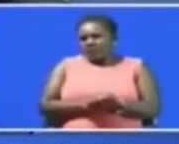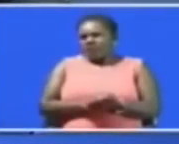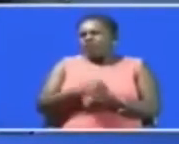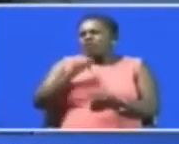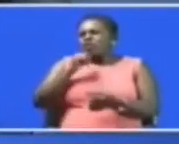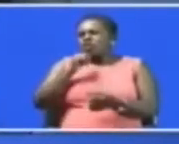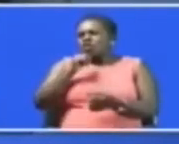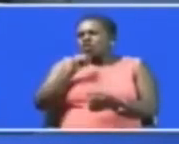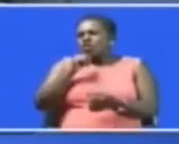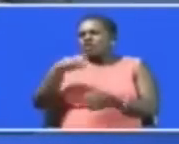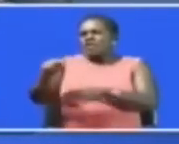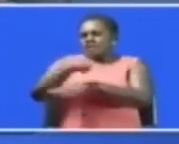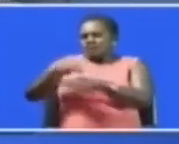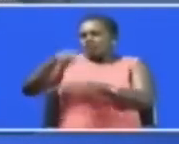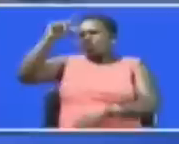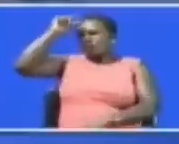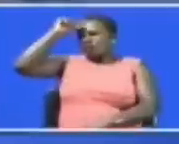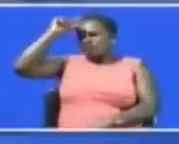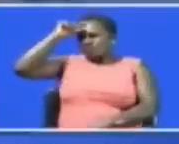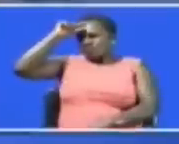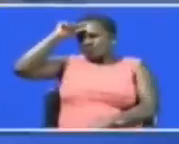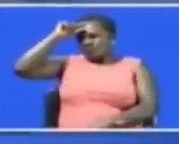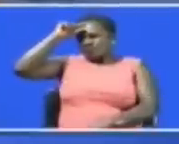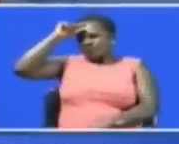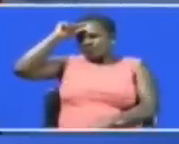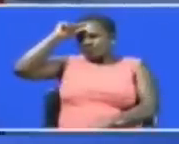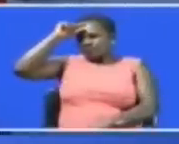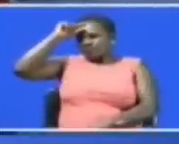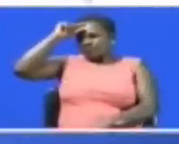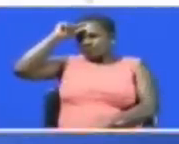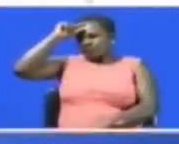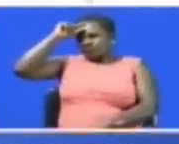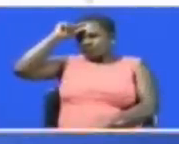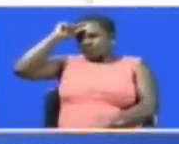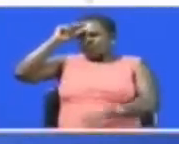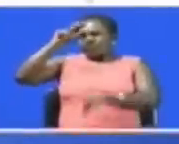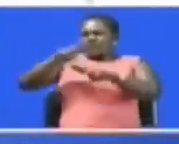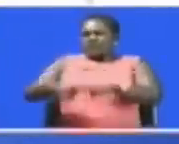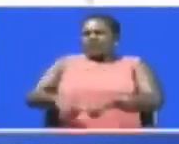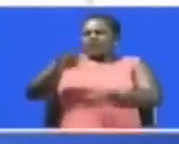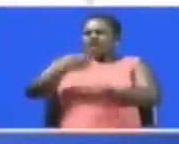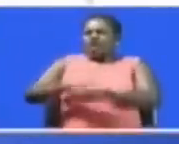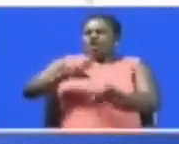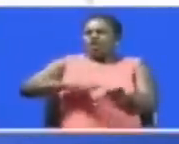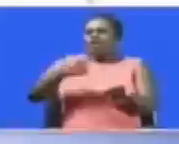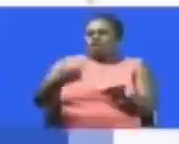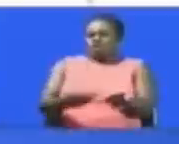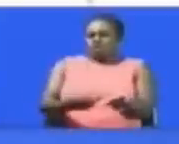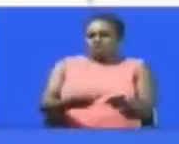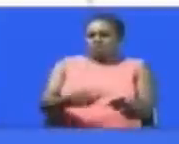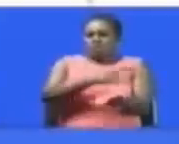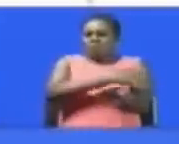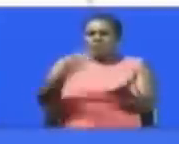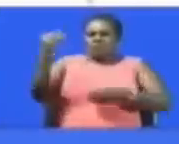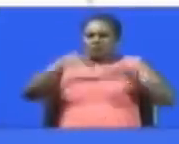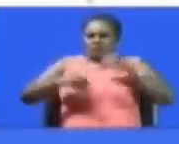It's not an indictment on the national government. It's the national government is sitting over resources, and because